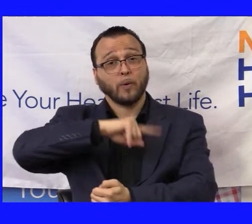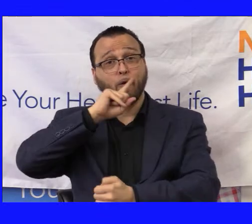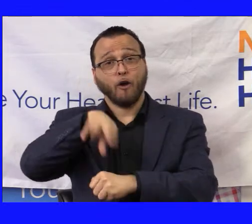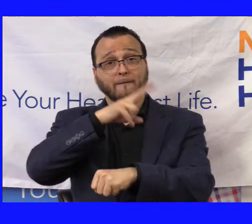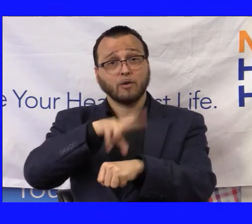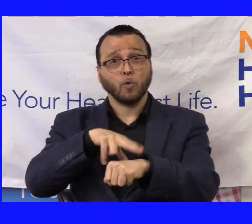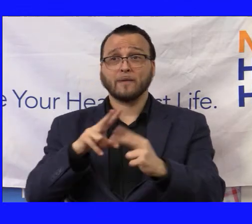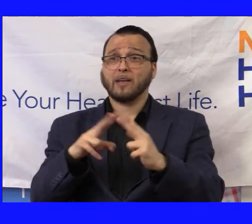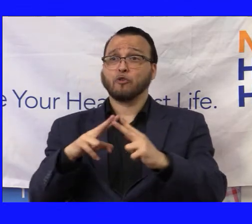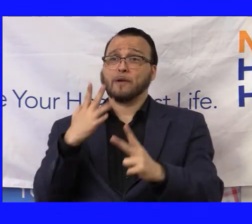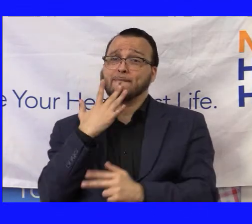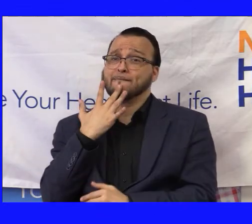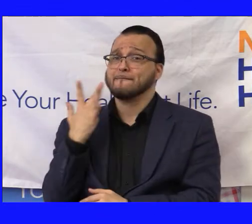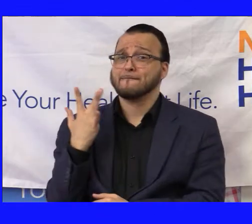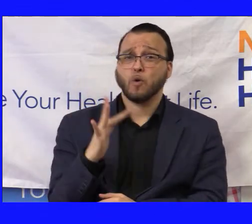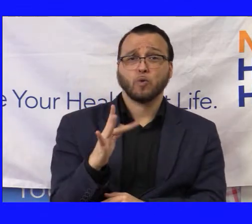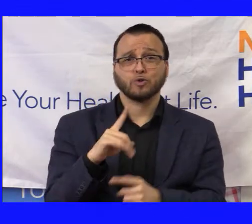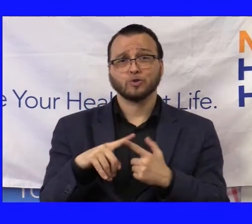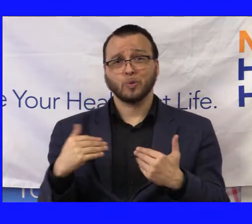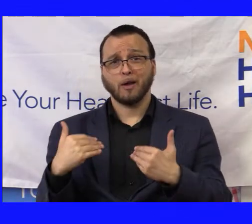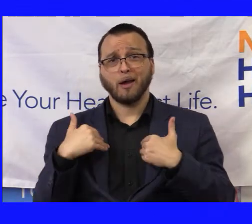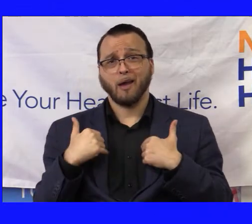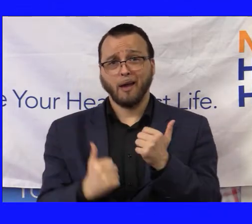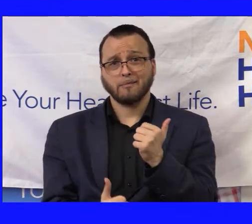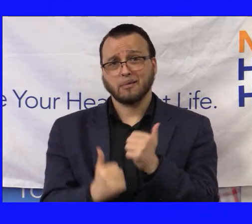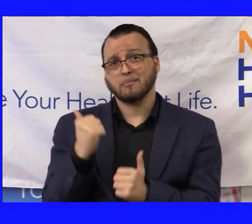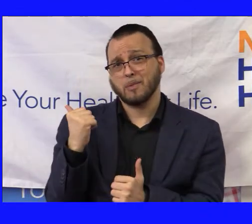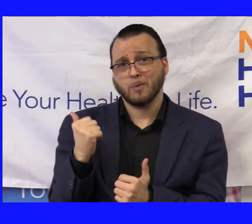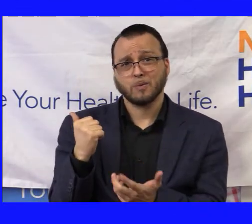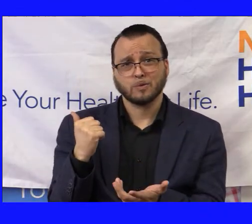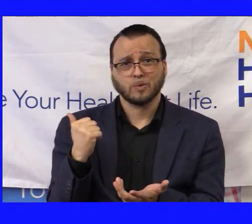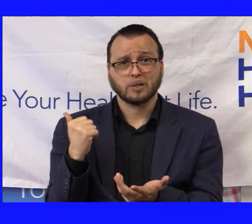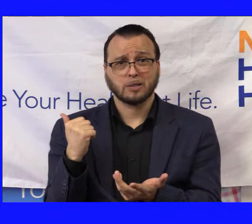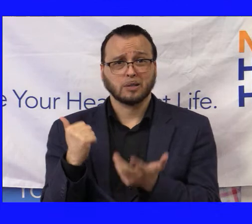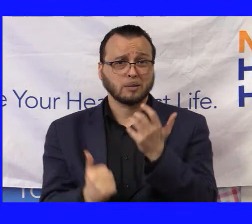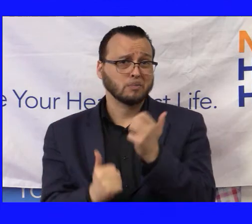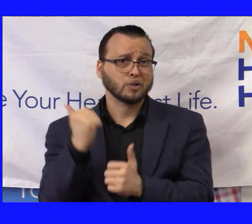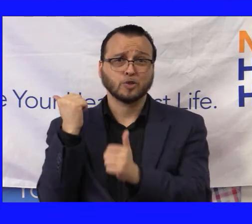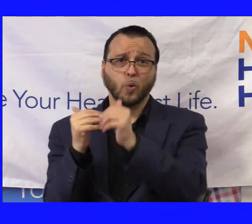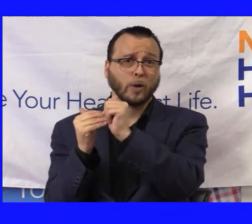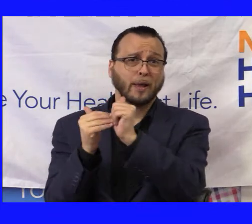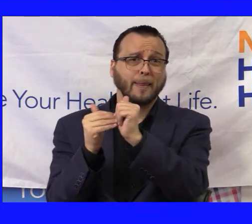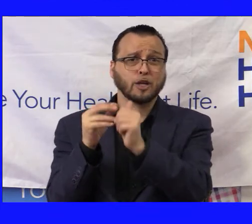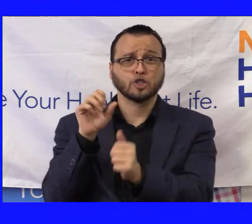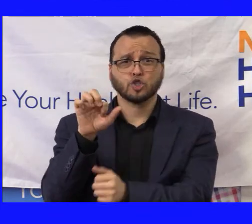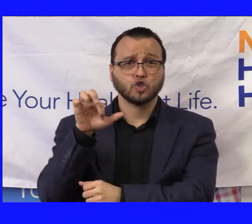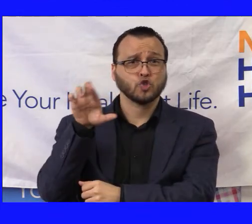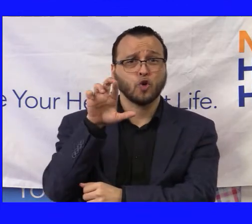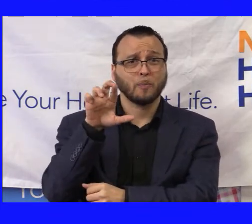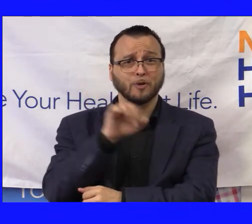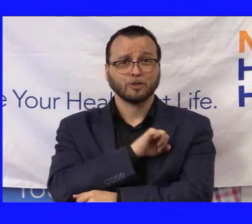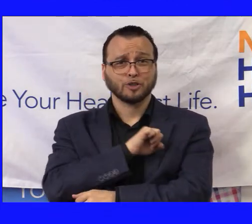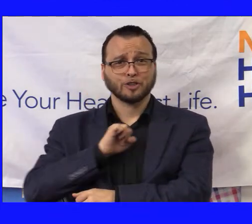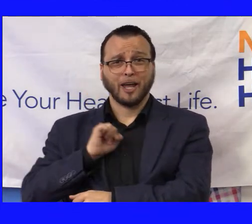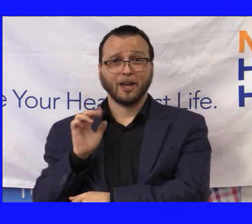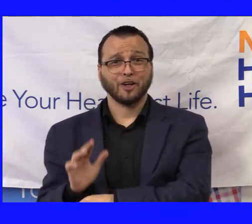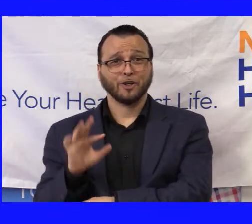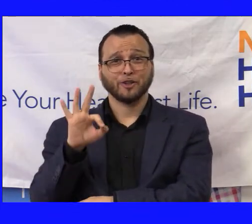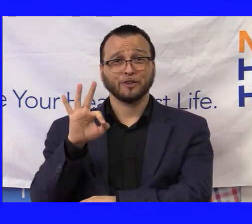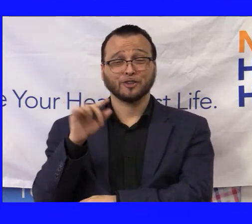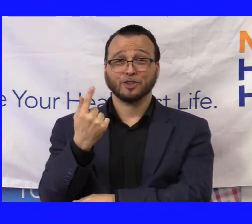very fortunate to have Majority Leader Schumer, to have Senator Gillibrand, to have